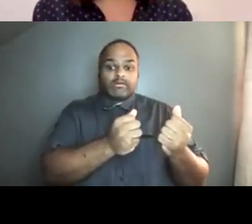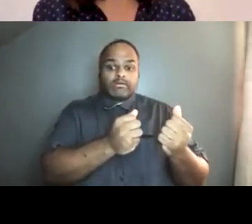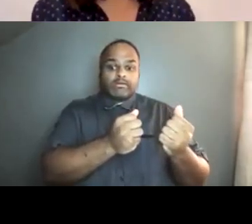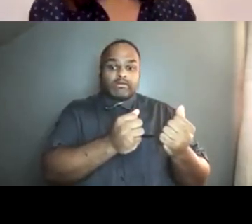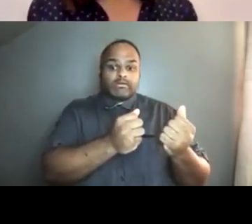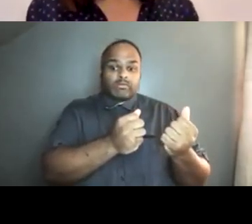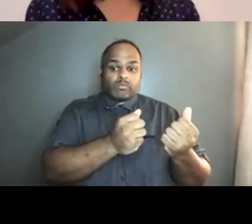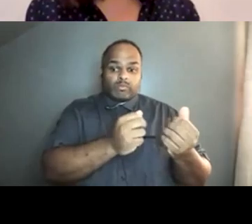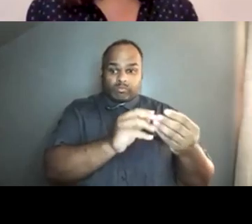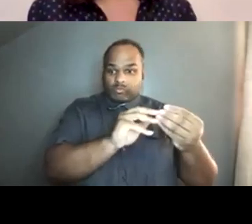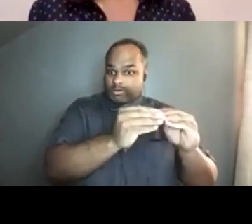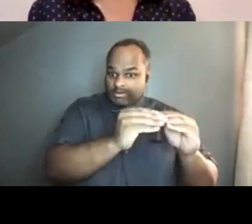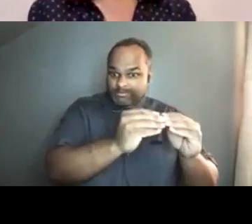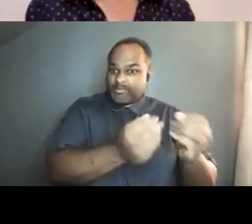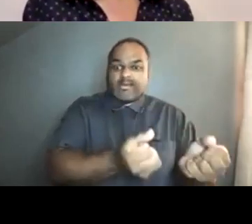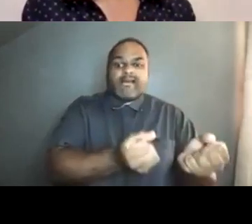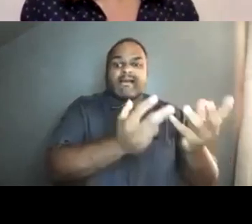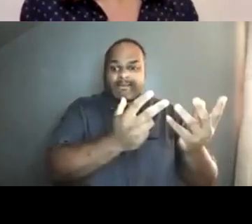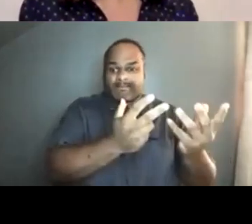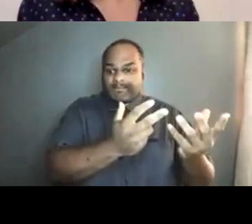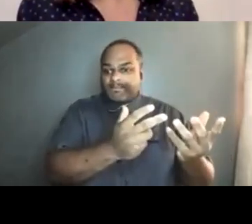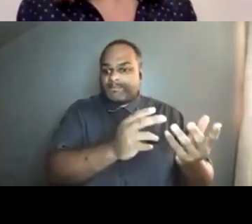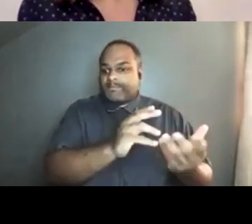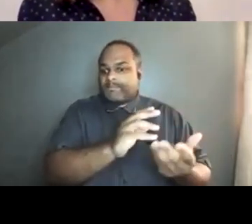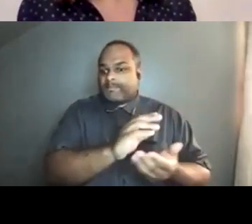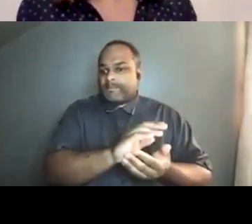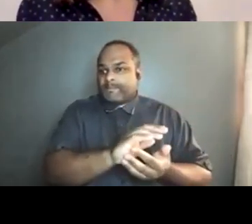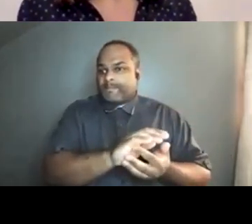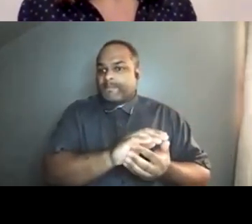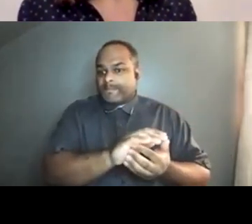quantitative criteria of